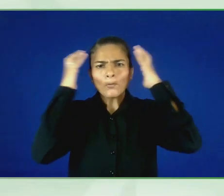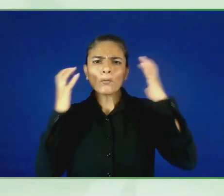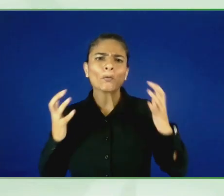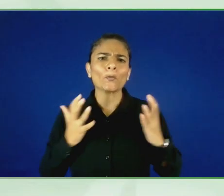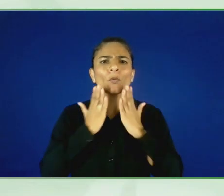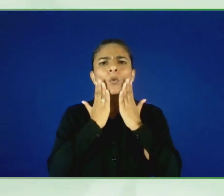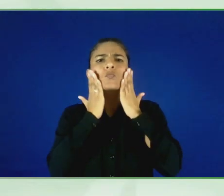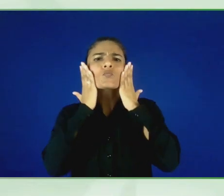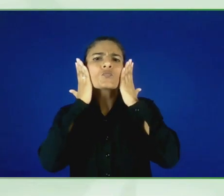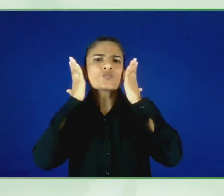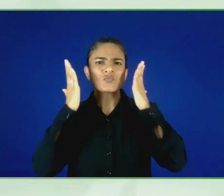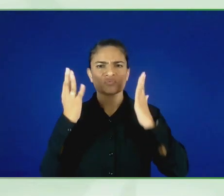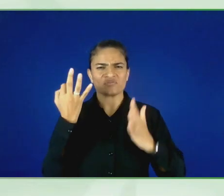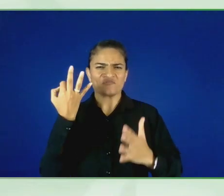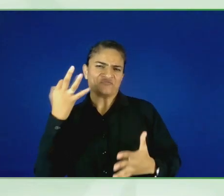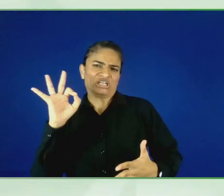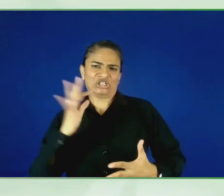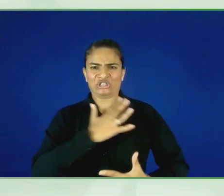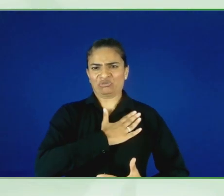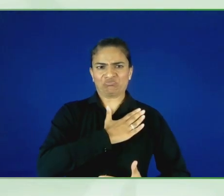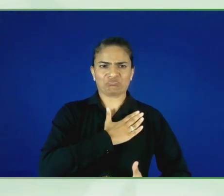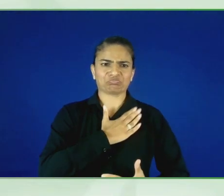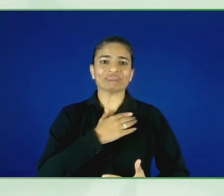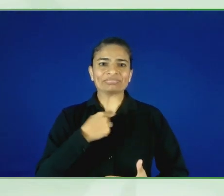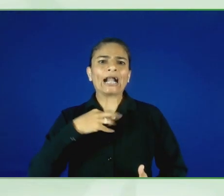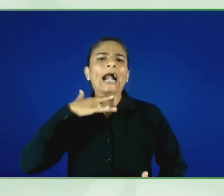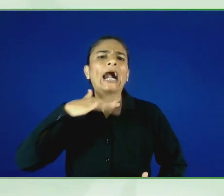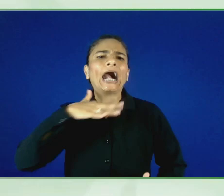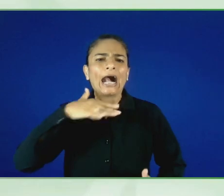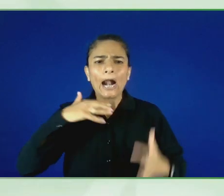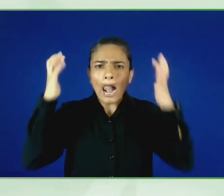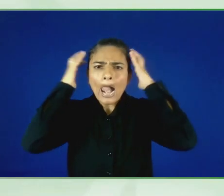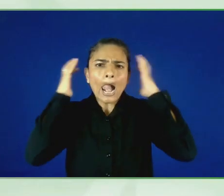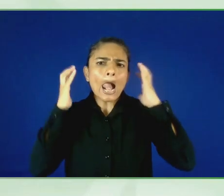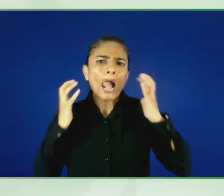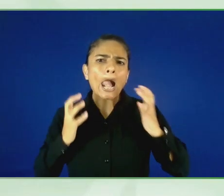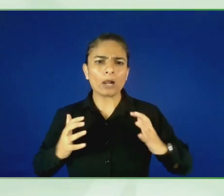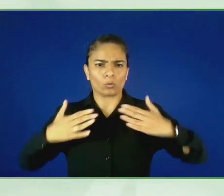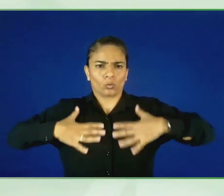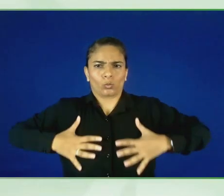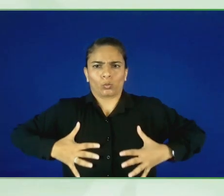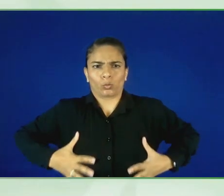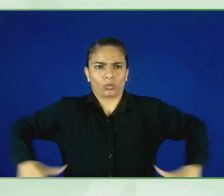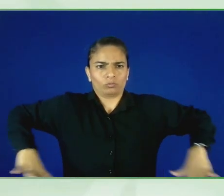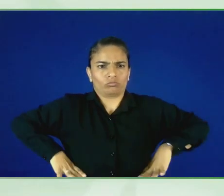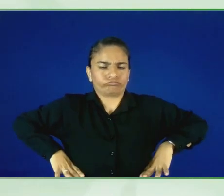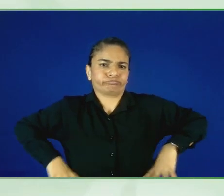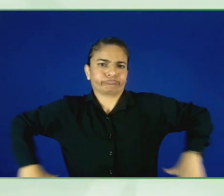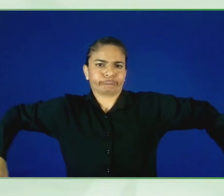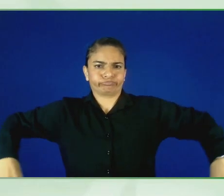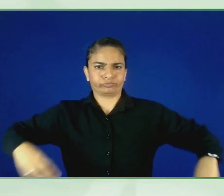long navy blue dress with yellow and red flower pattern. Clearly I didn't get the